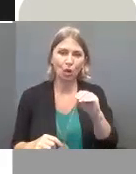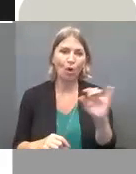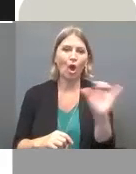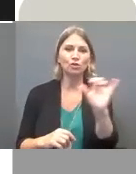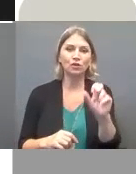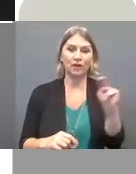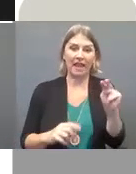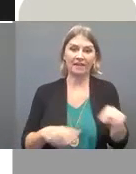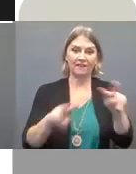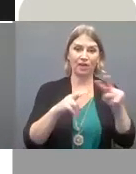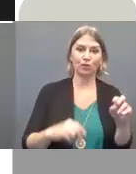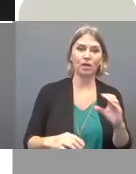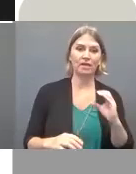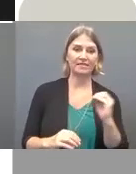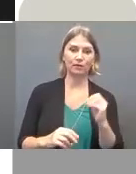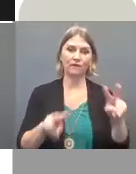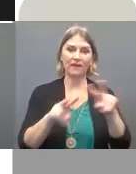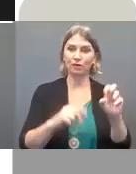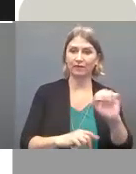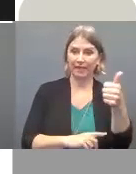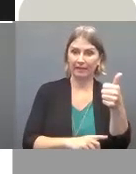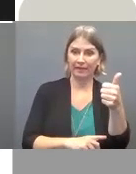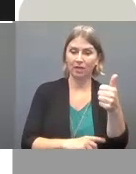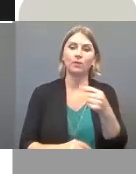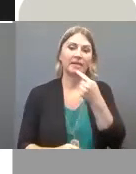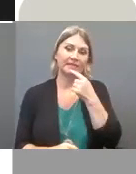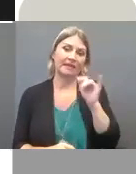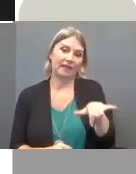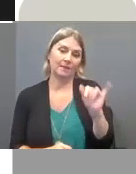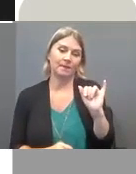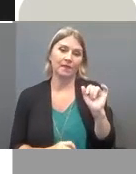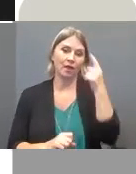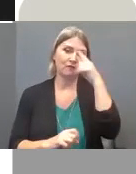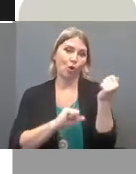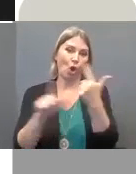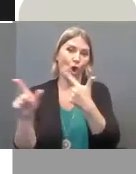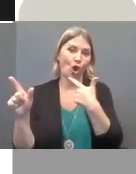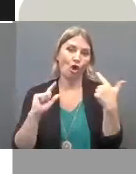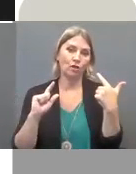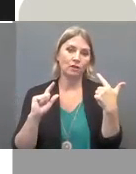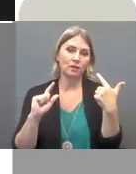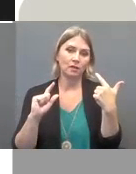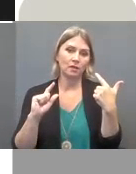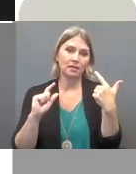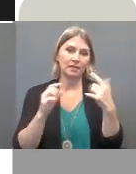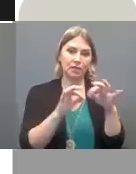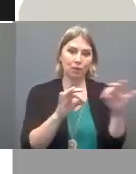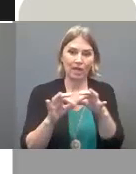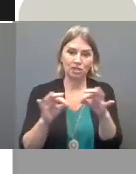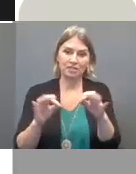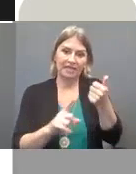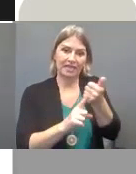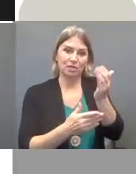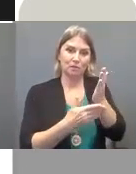of n0 value of 10, we can say that for all of these parts of our equation, every part